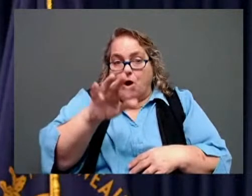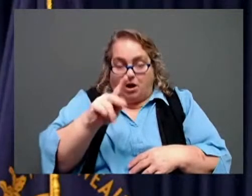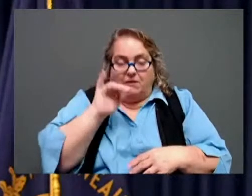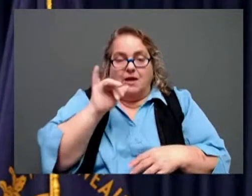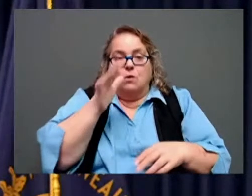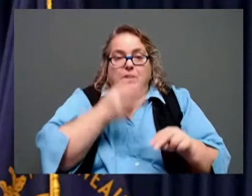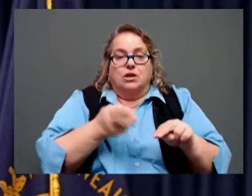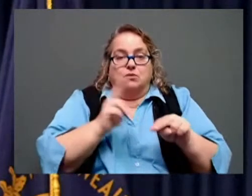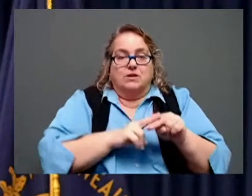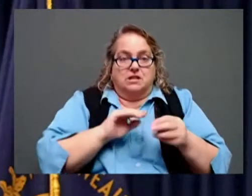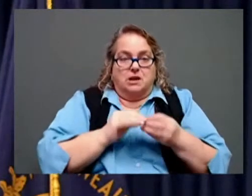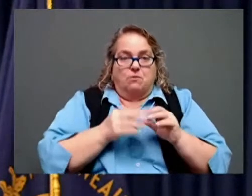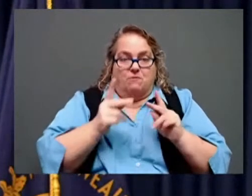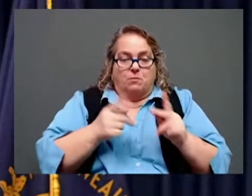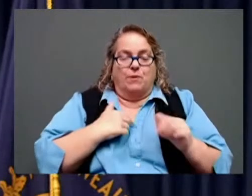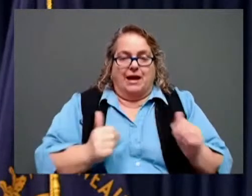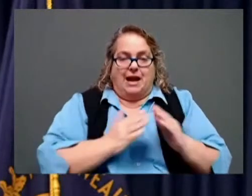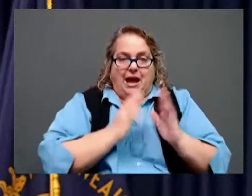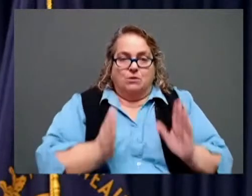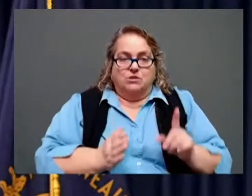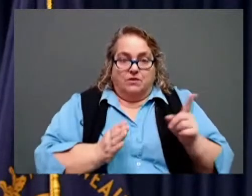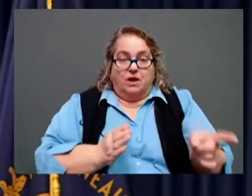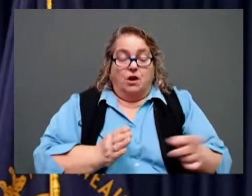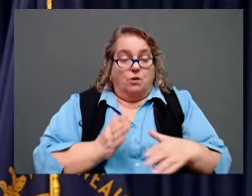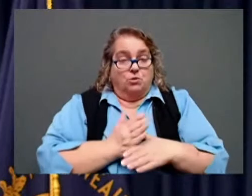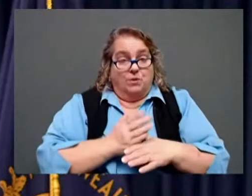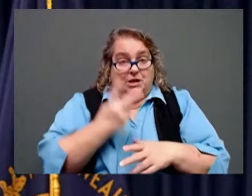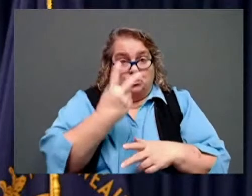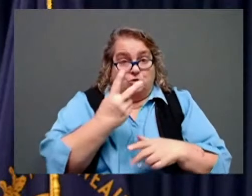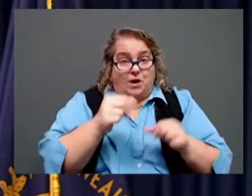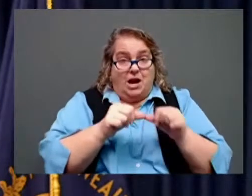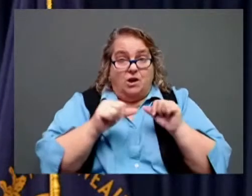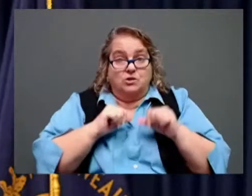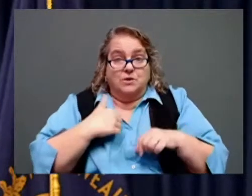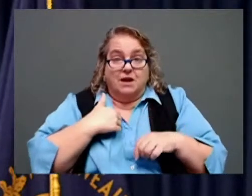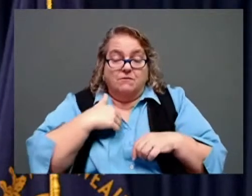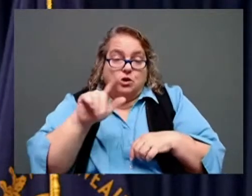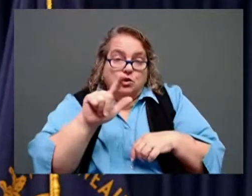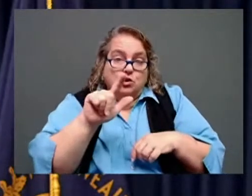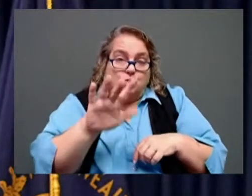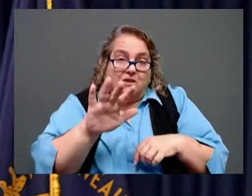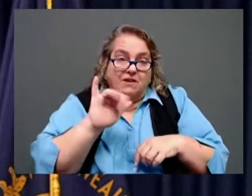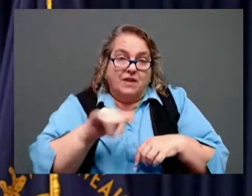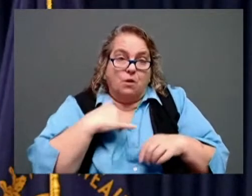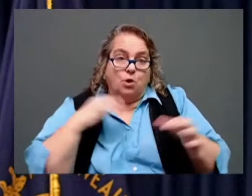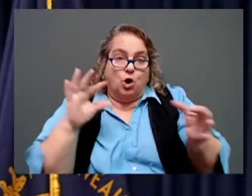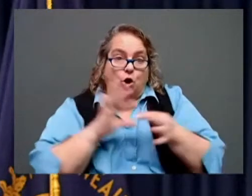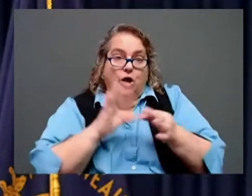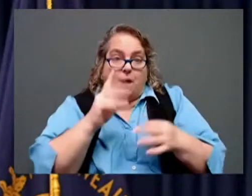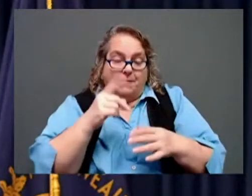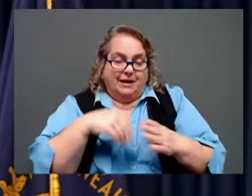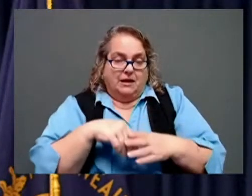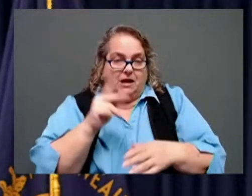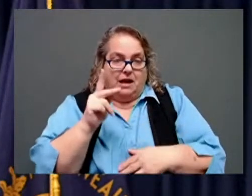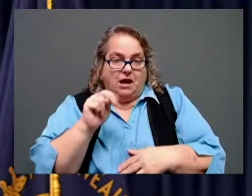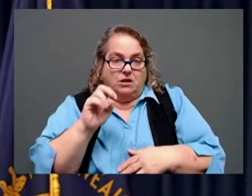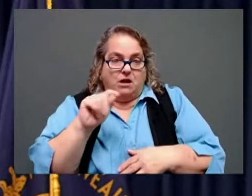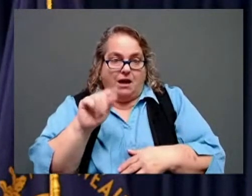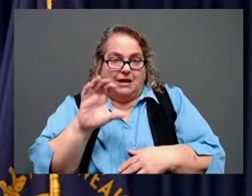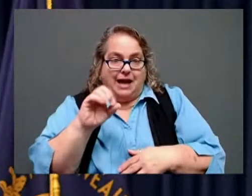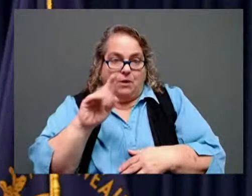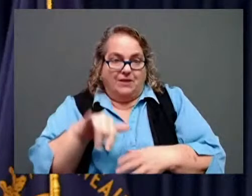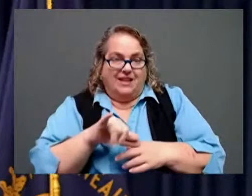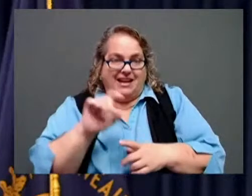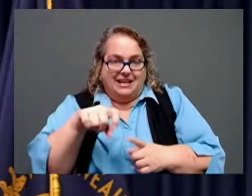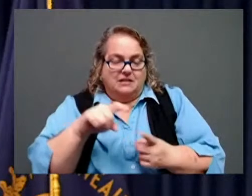can house there. And between 2 areas, I think we have 25 that we're hooking up in Knott County, which needs them. There's an ATV